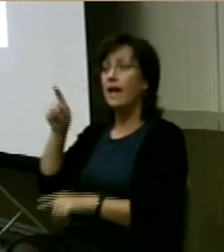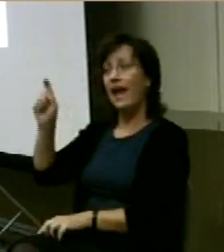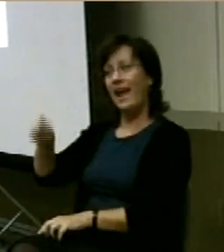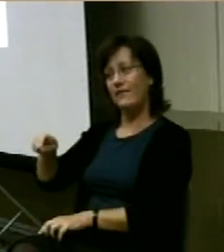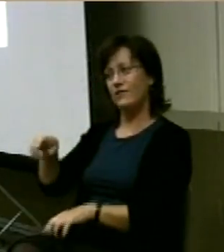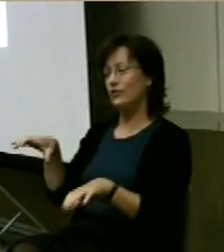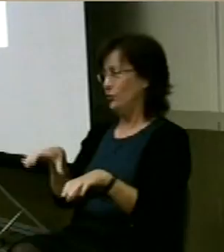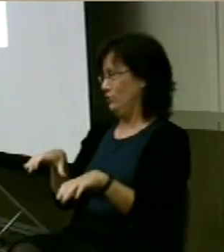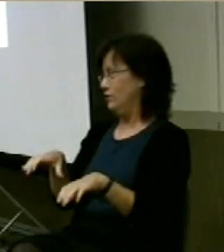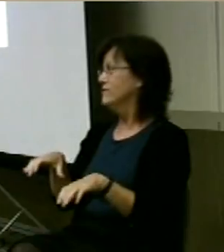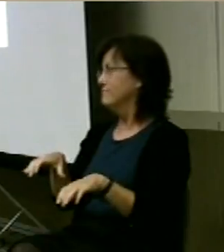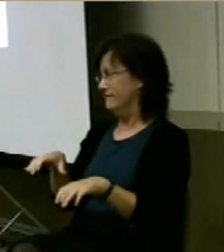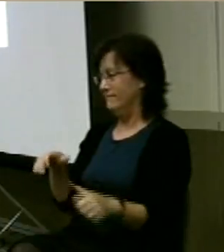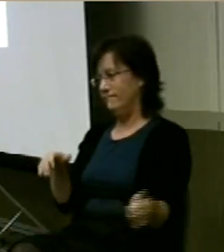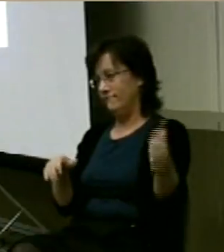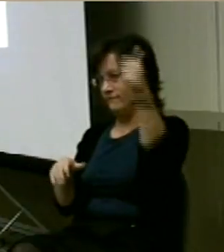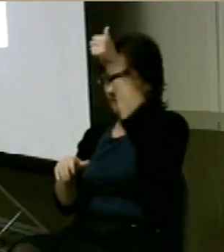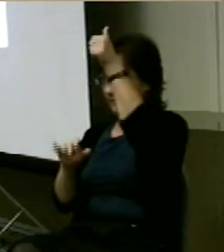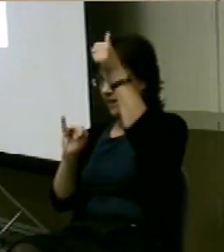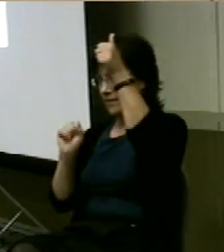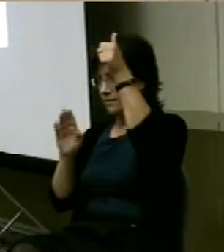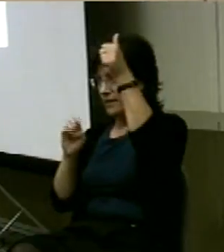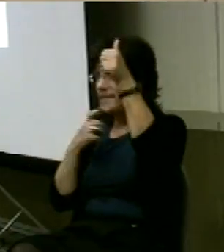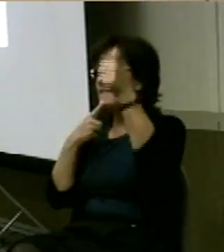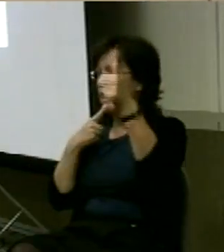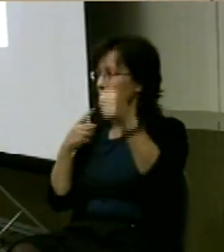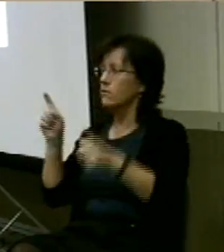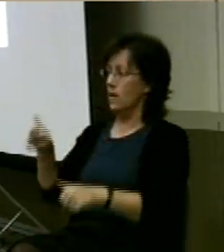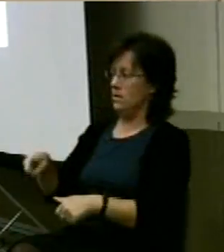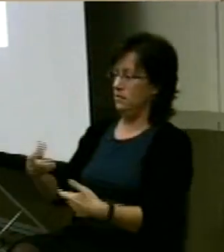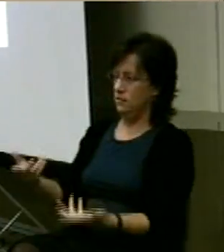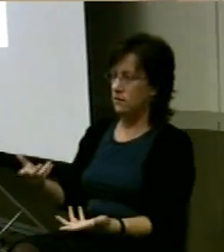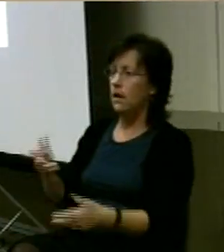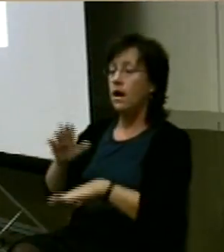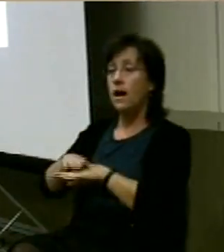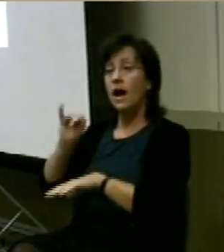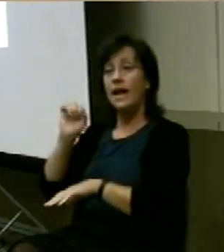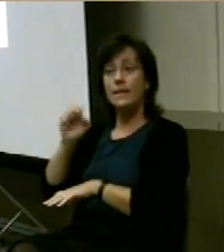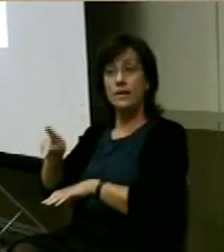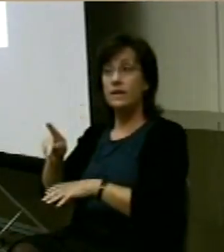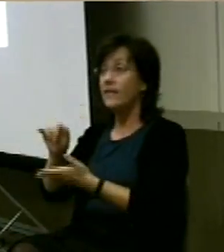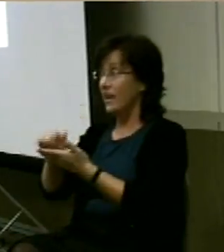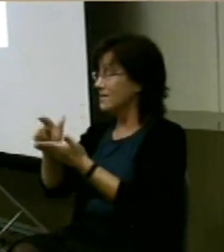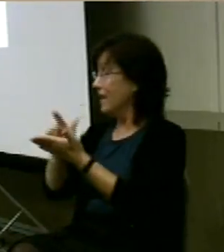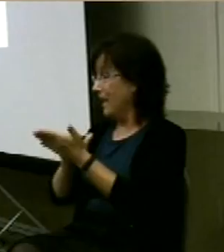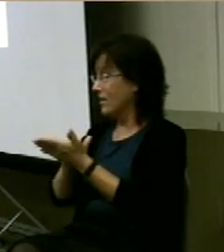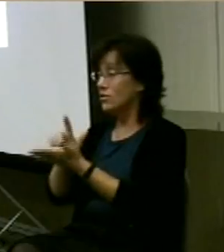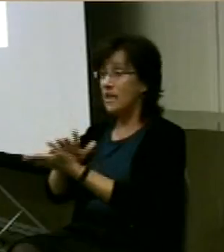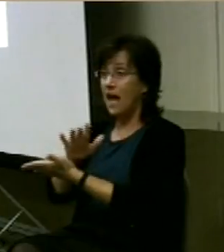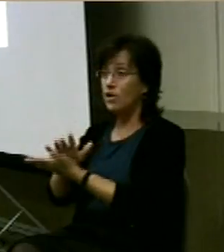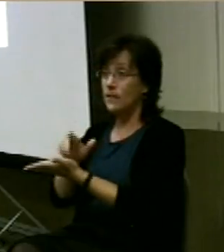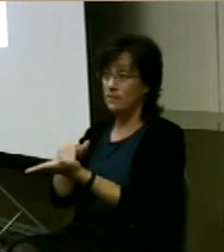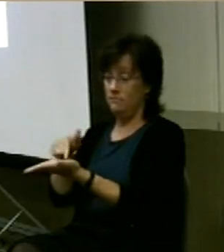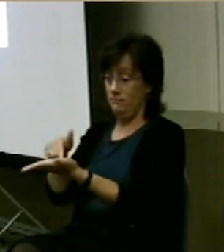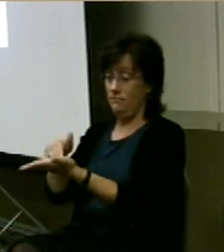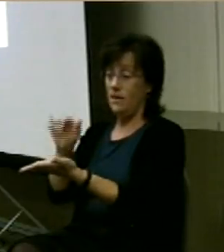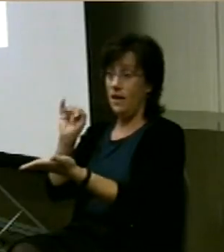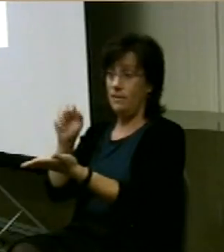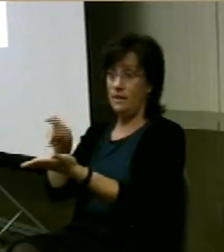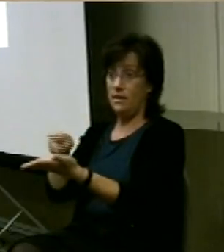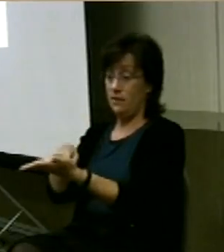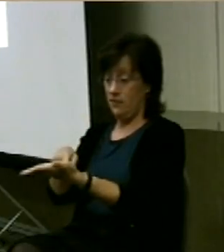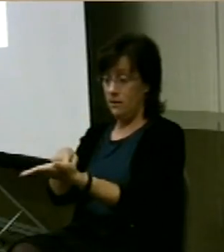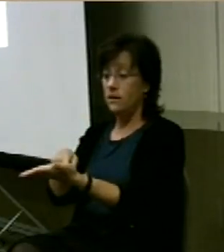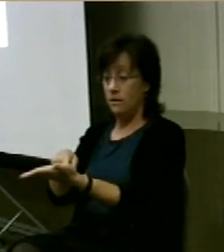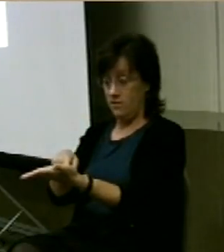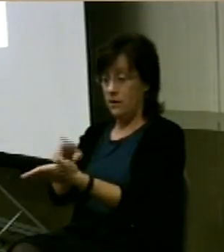do because ISBE tells us we have to. On the IEP, that's a legal document, and on that document we have the